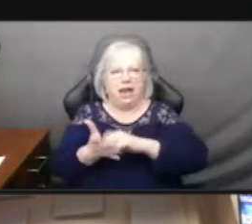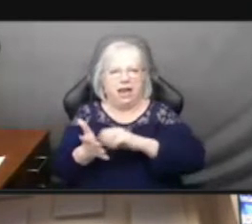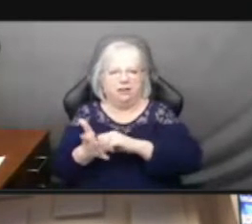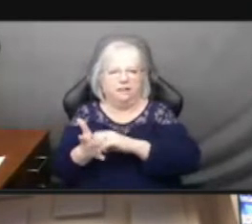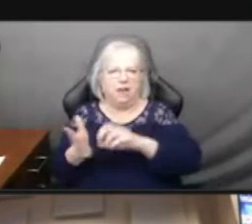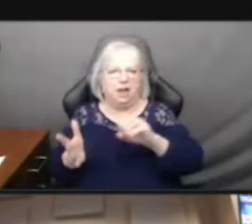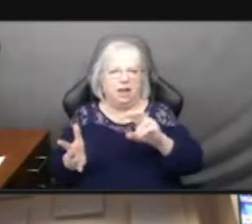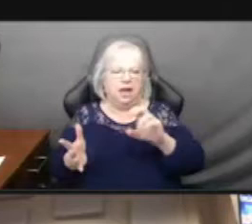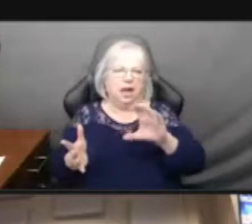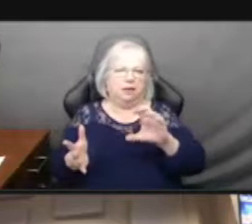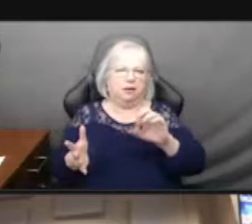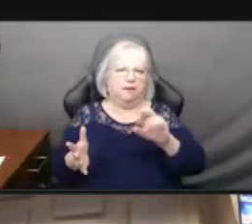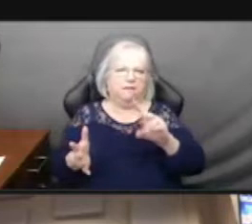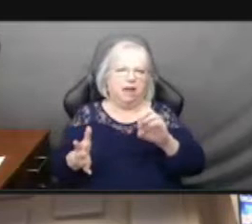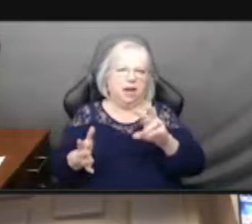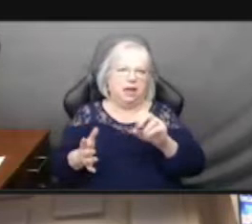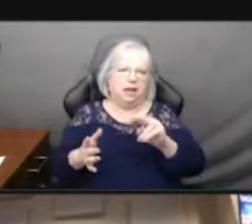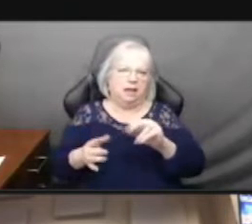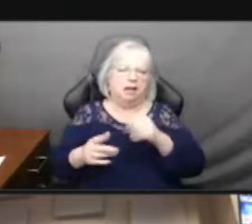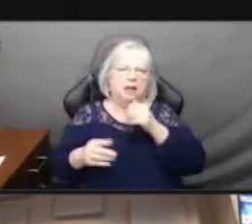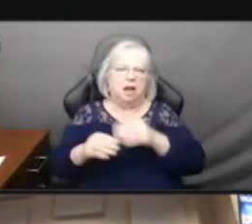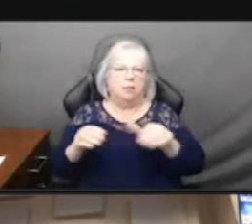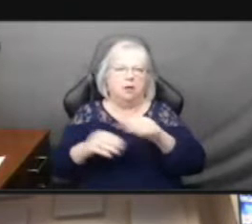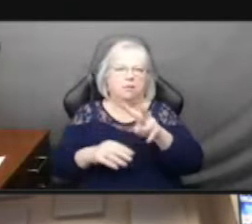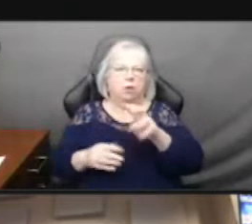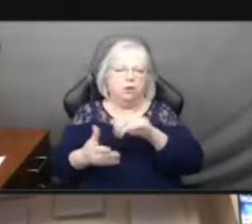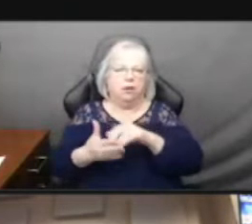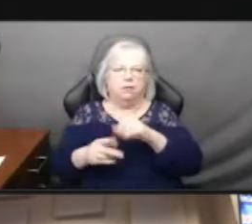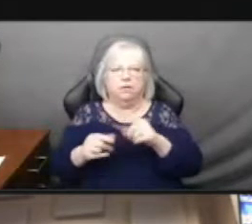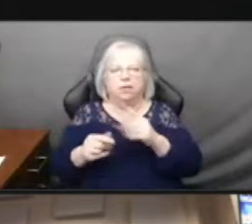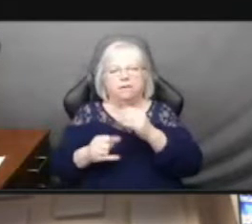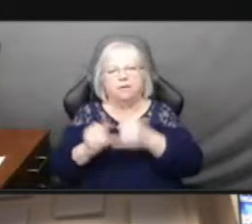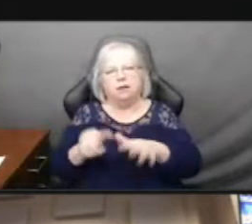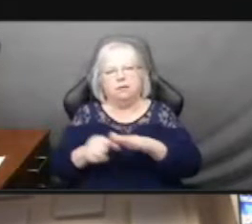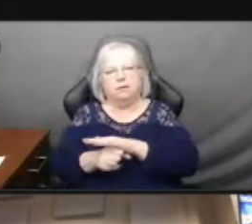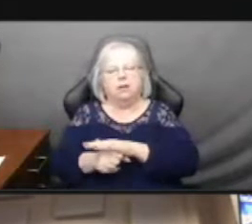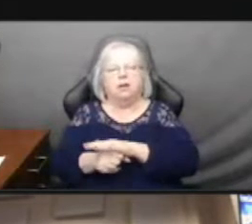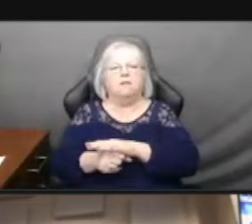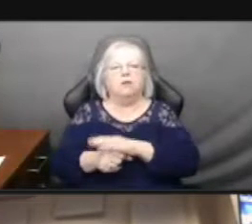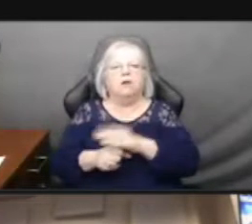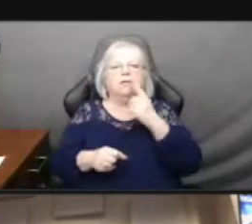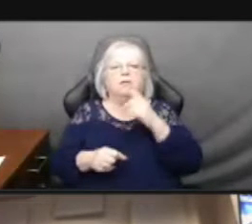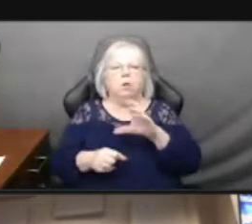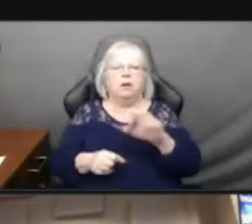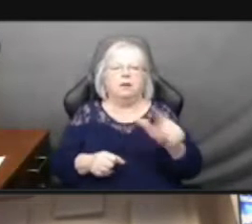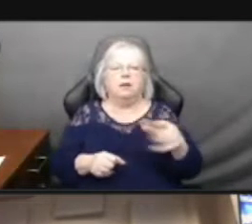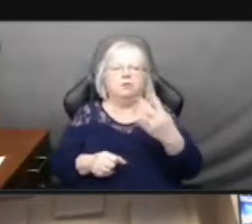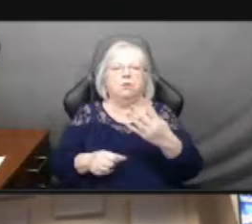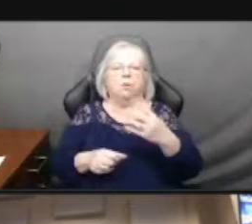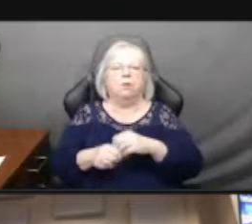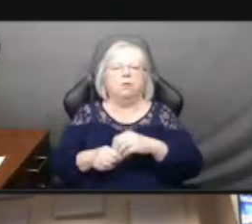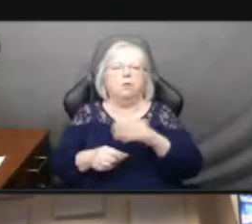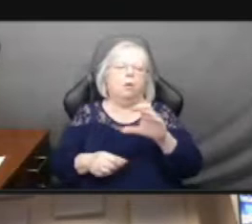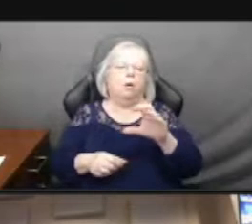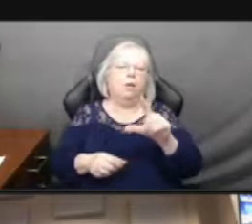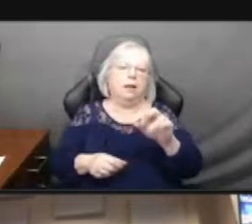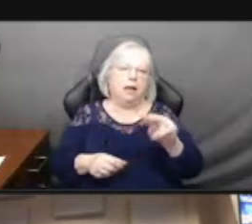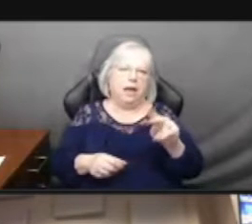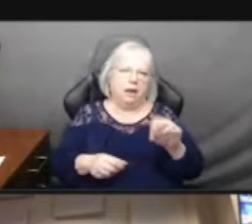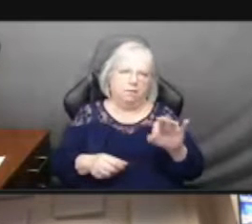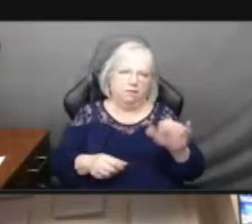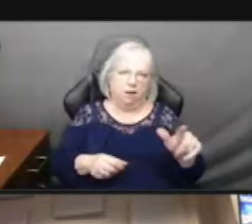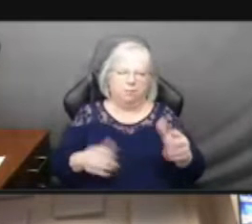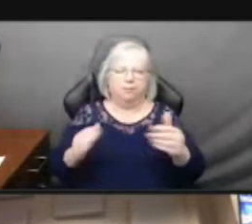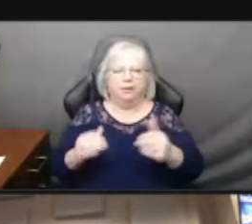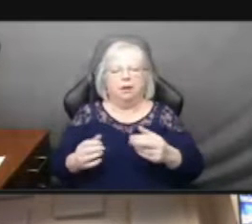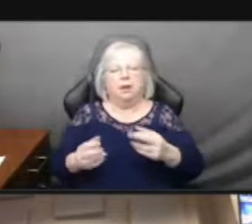not to exceed $400,000 for the final cover system of cell 4 for the Little Rock Class 1 landfill and for the purposes. A